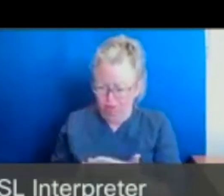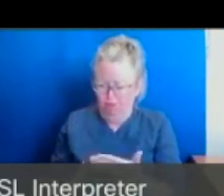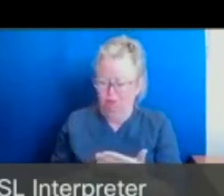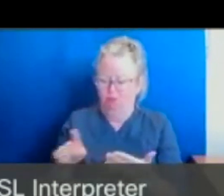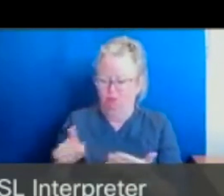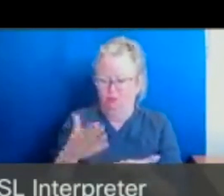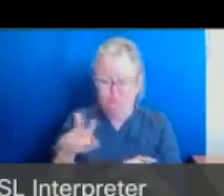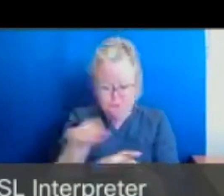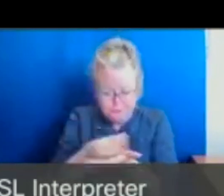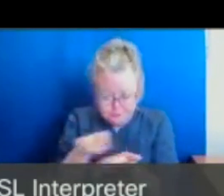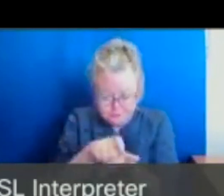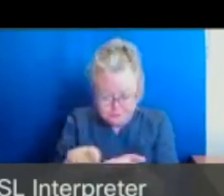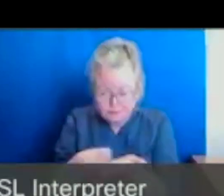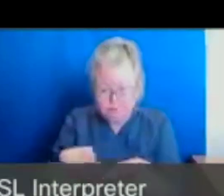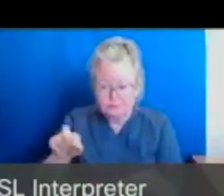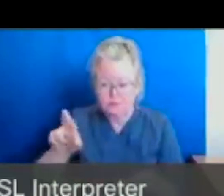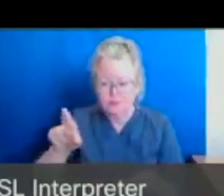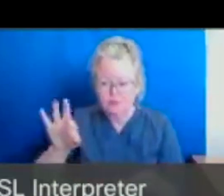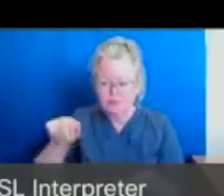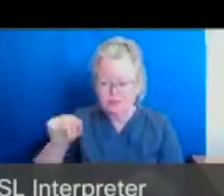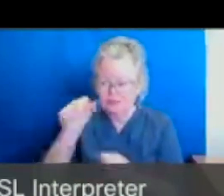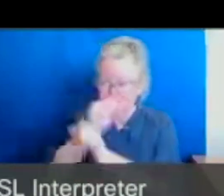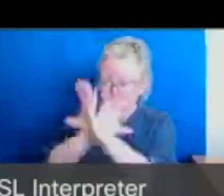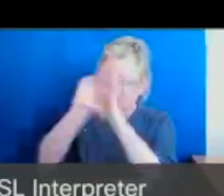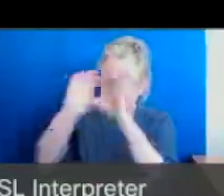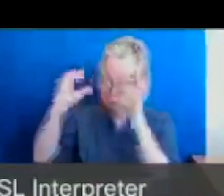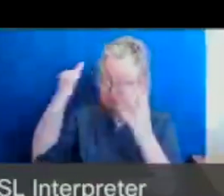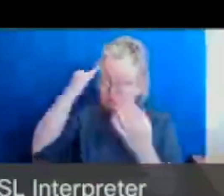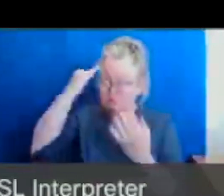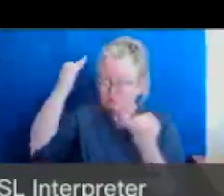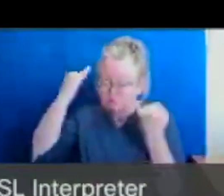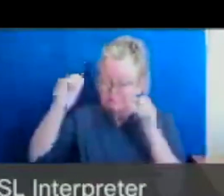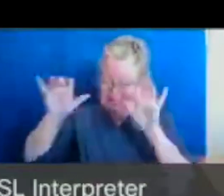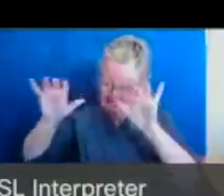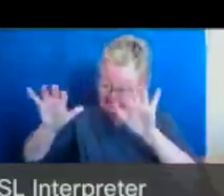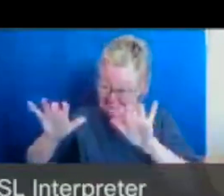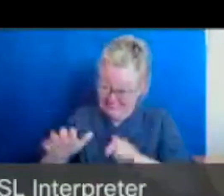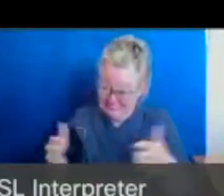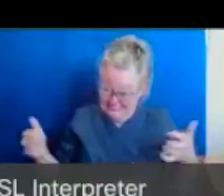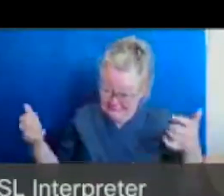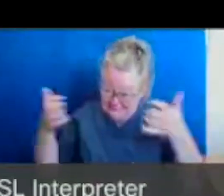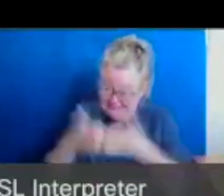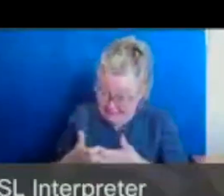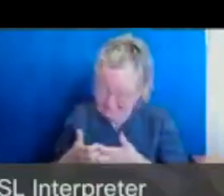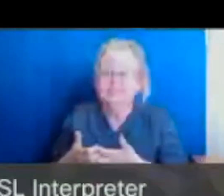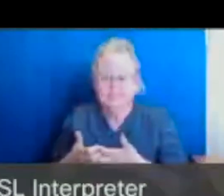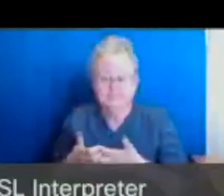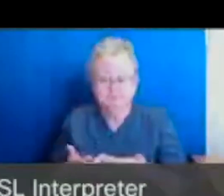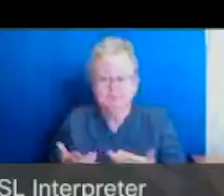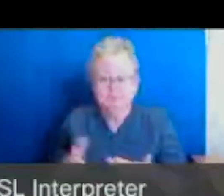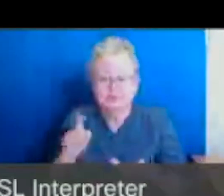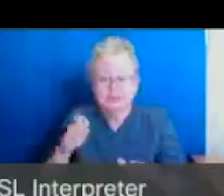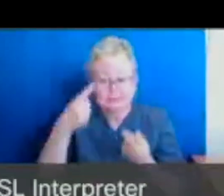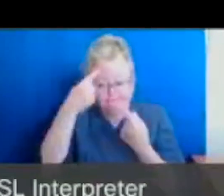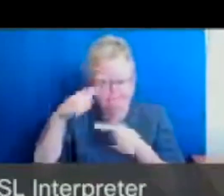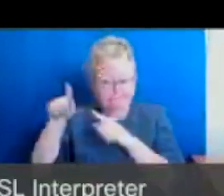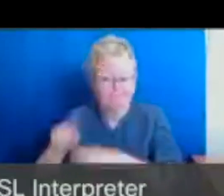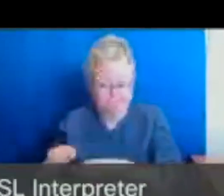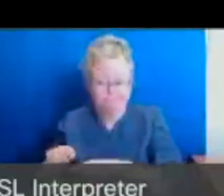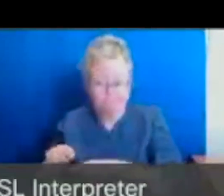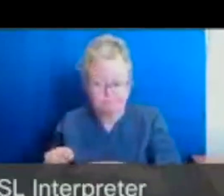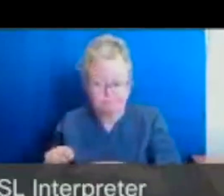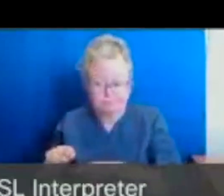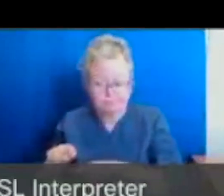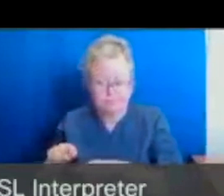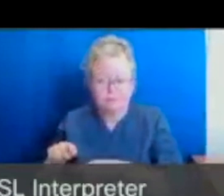interpretation of the RFA. Okay, so to get to part two of the